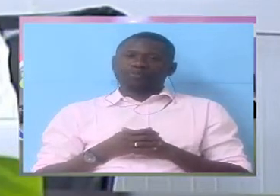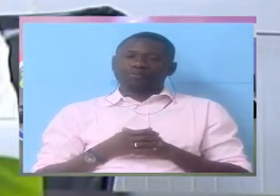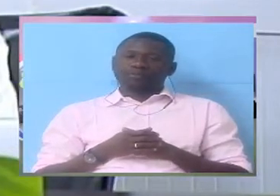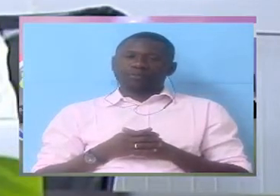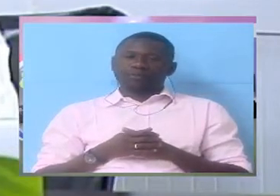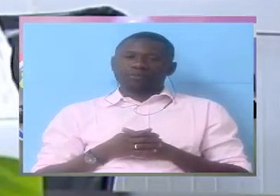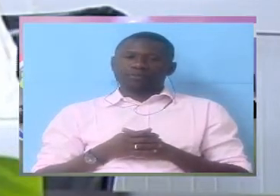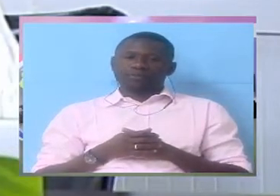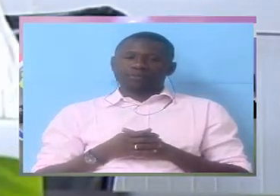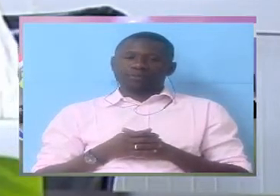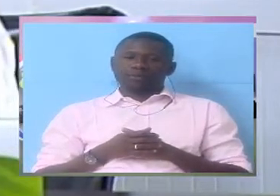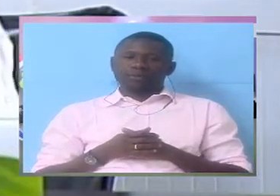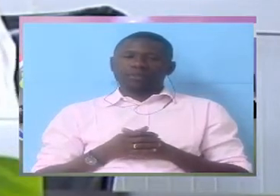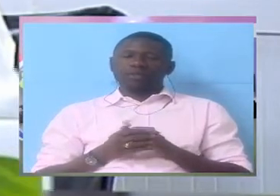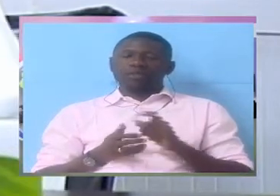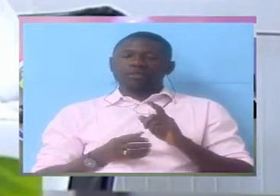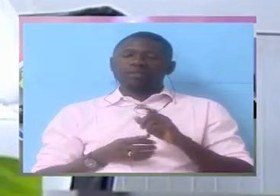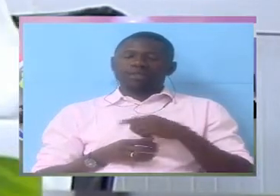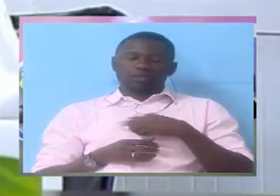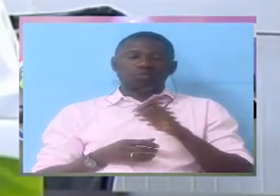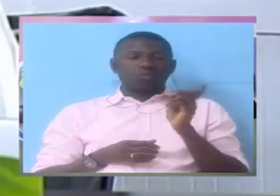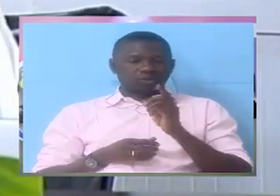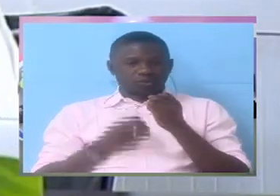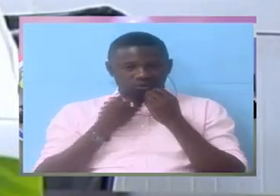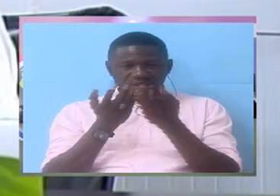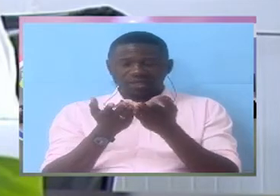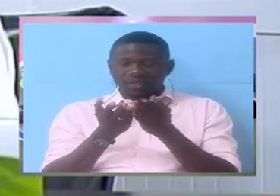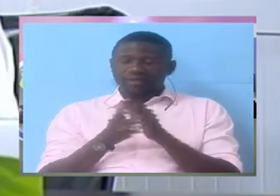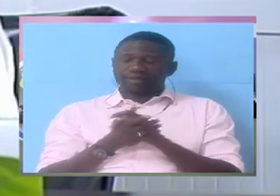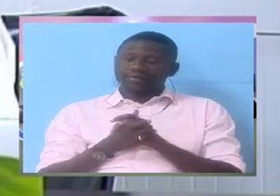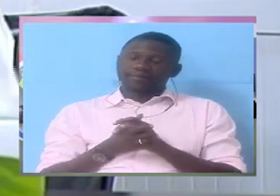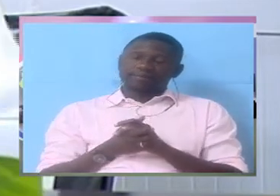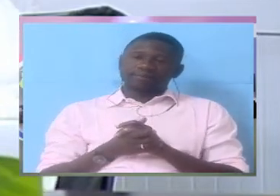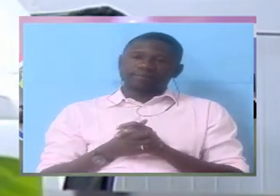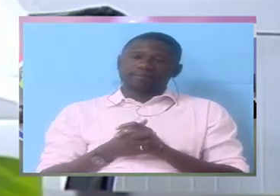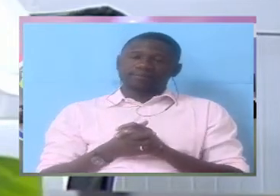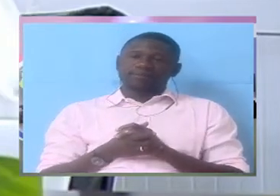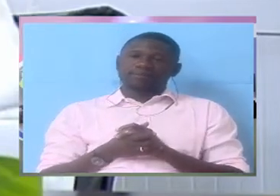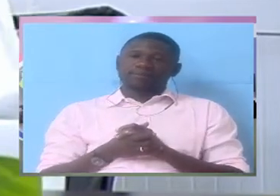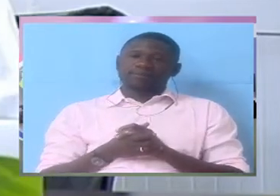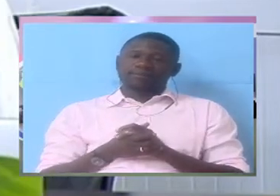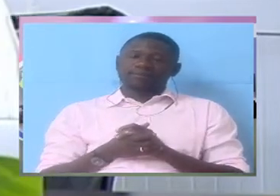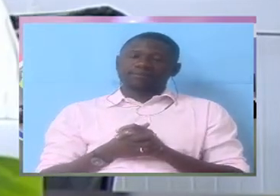That's what you said. Also, help me. You have the... I was in there. How you can I?